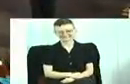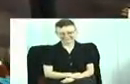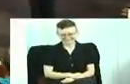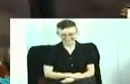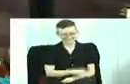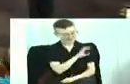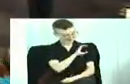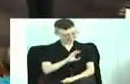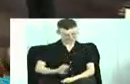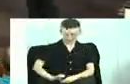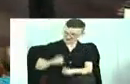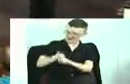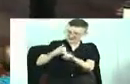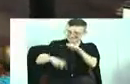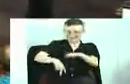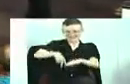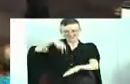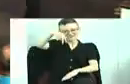Christ is risen.